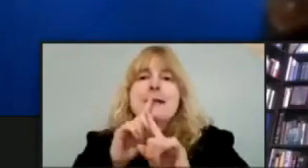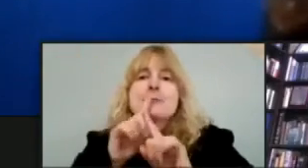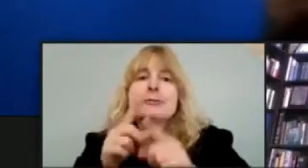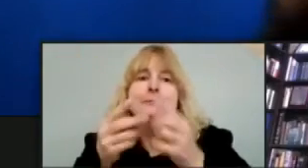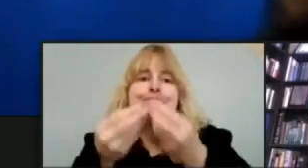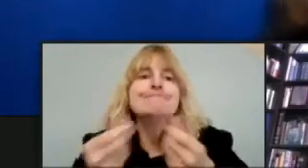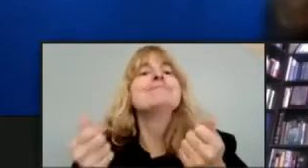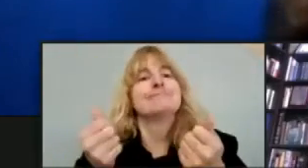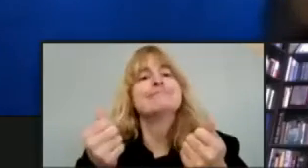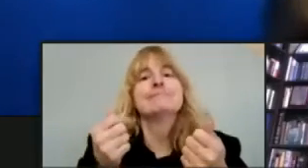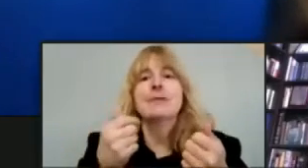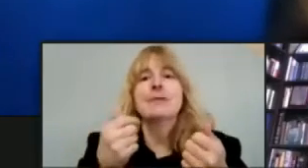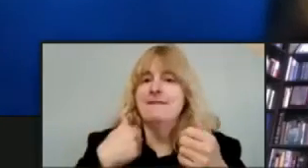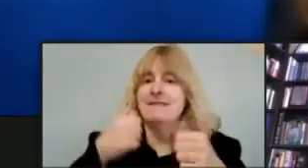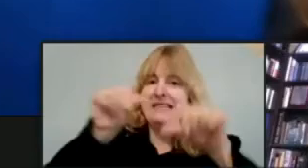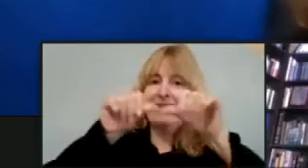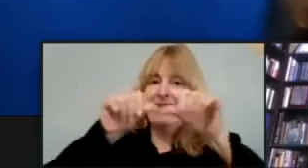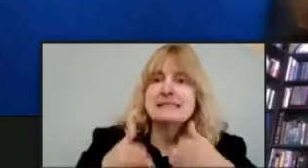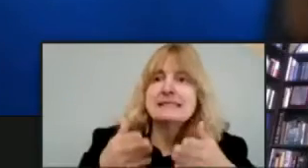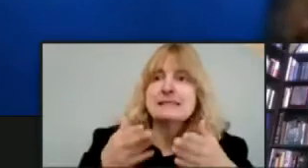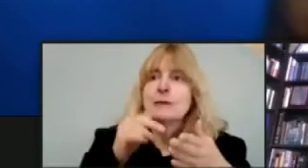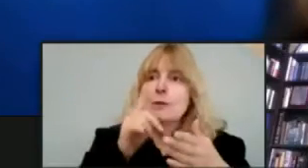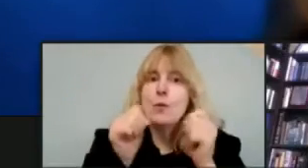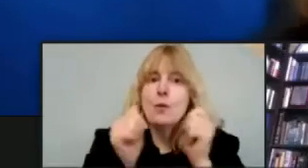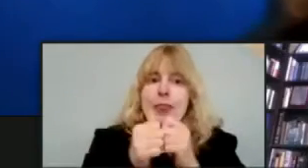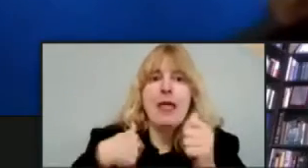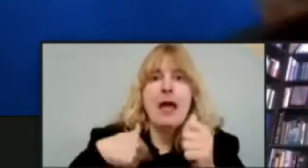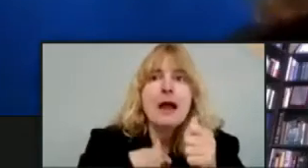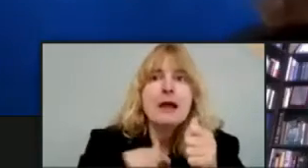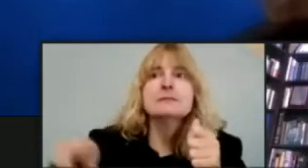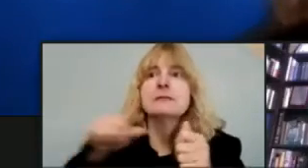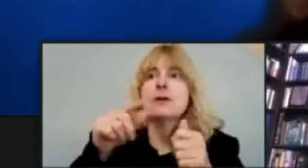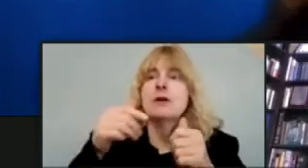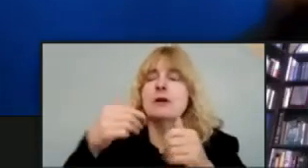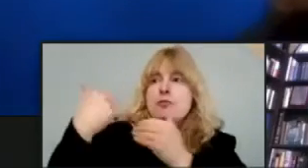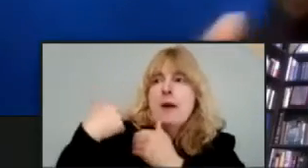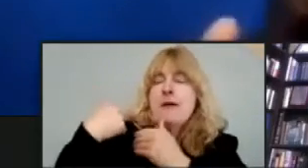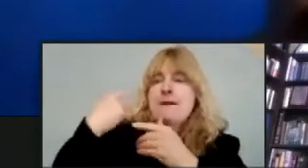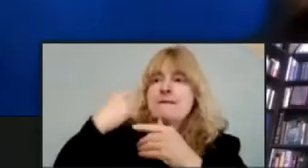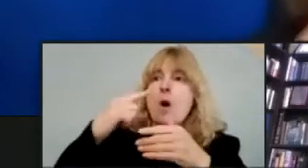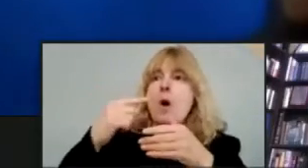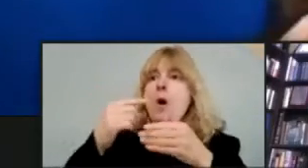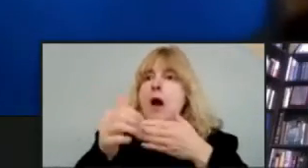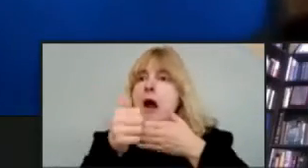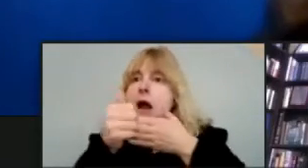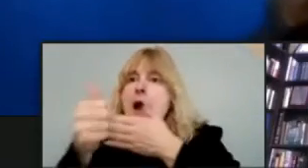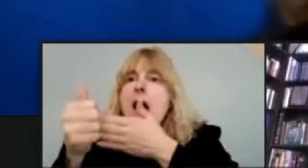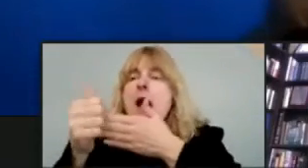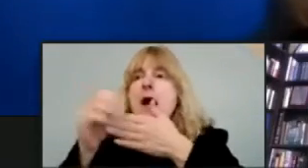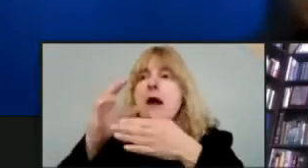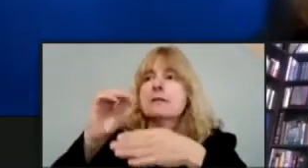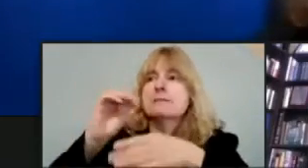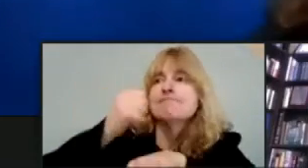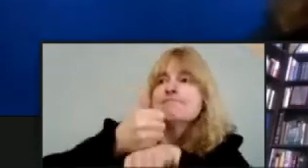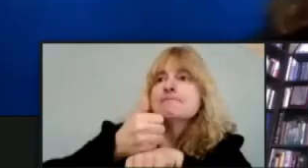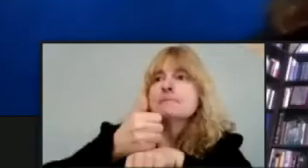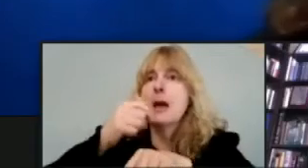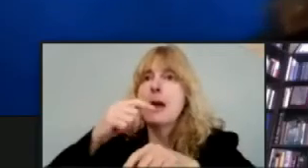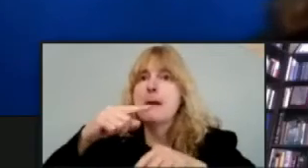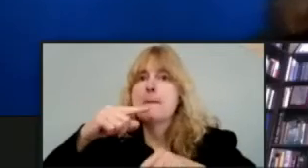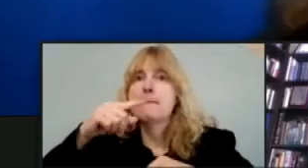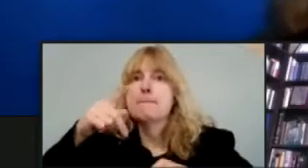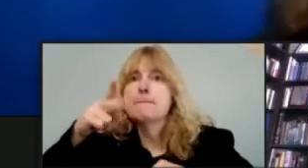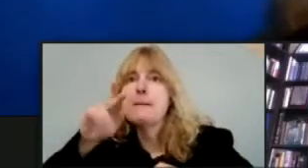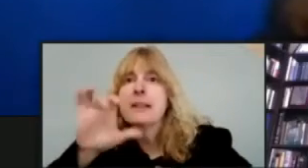are responsible for interpreting and guiding our public policy in that, families, let's all be aware that